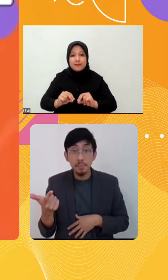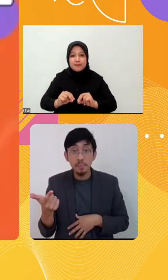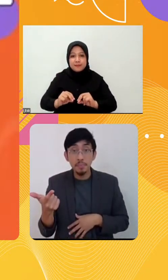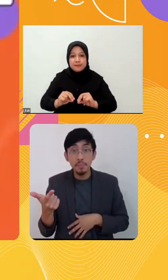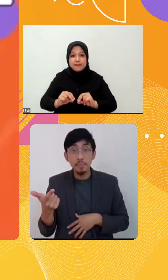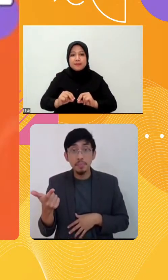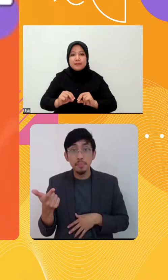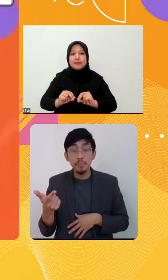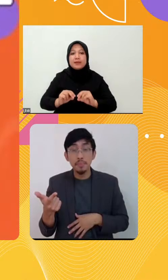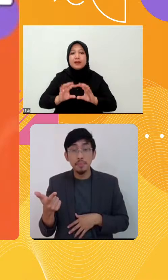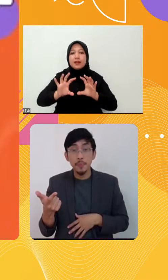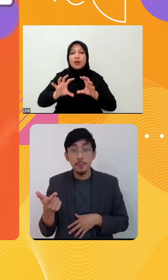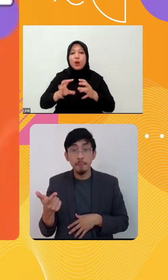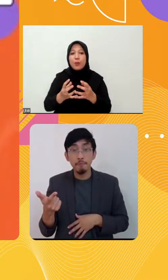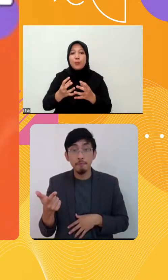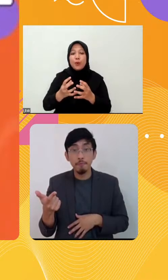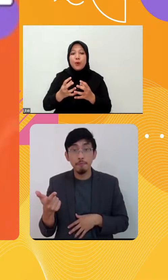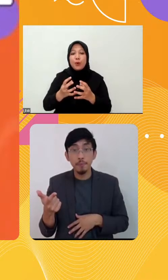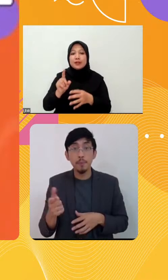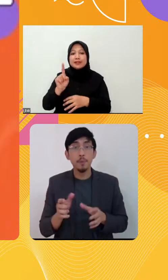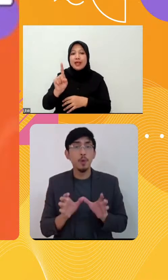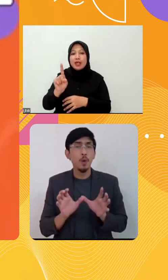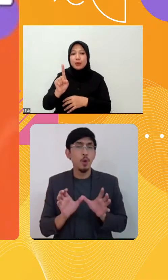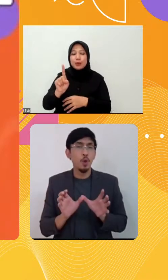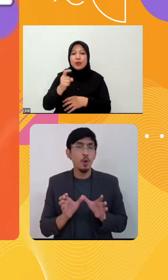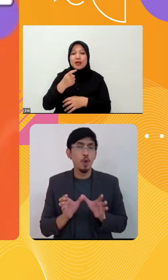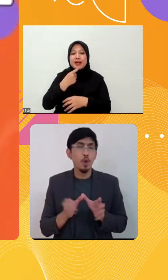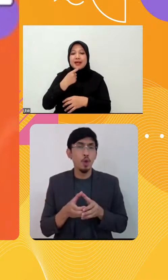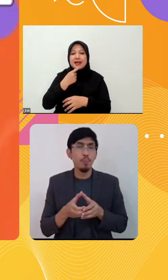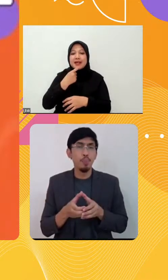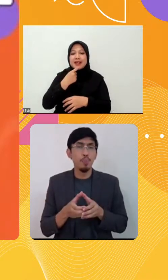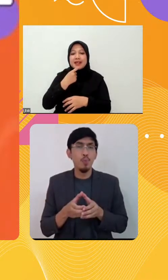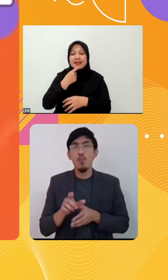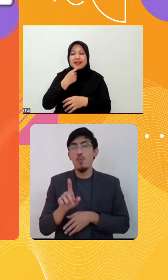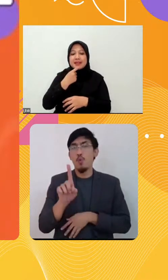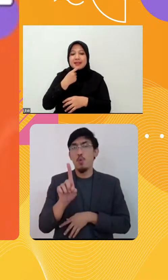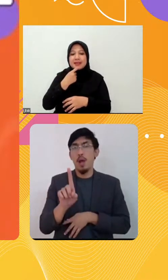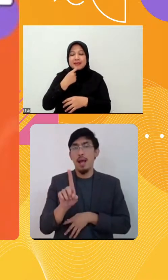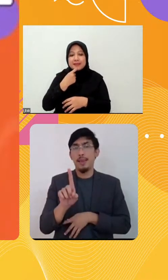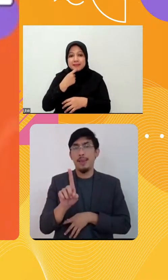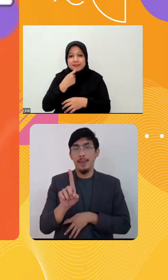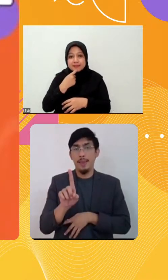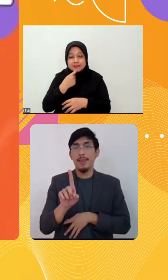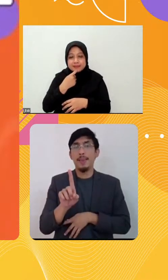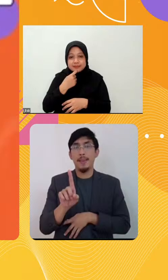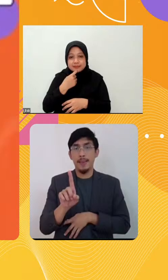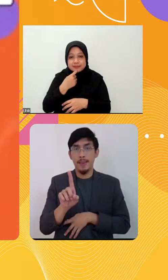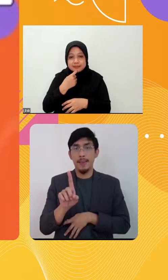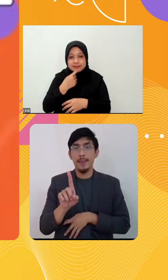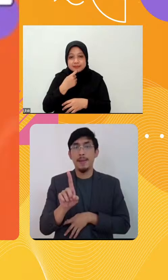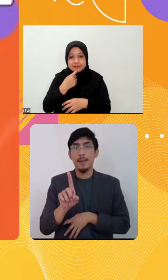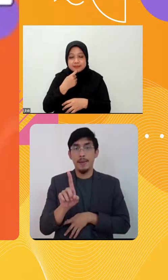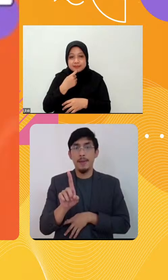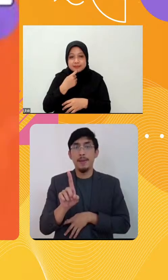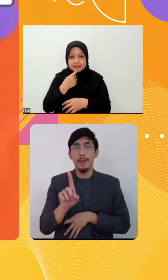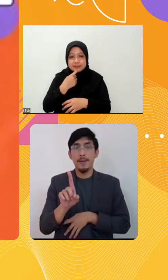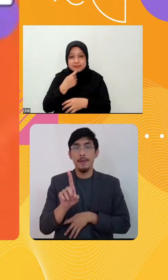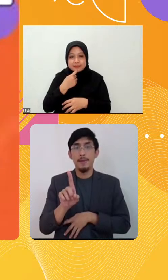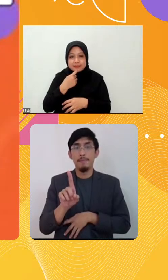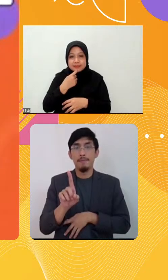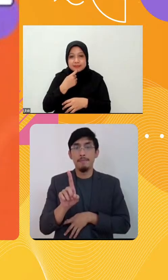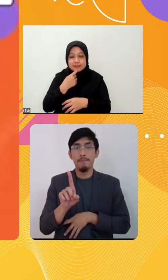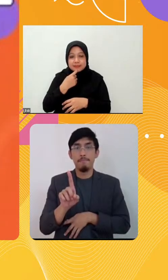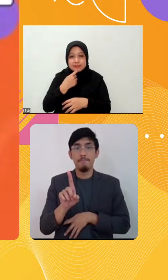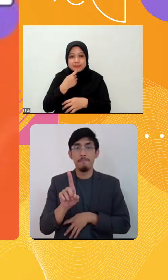room number 1 about accuracy and evidence base. Please, is anyone here from